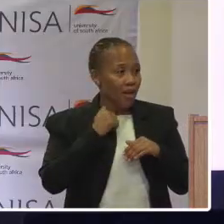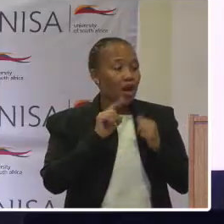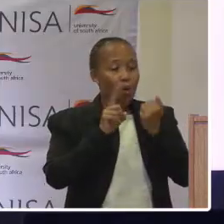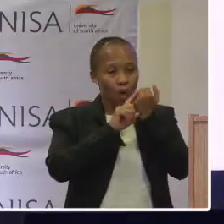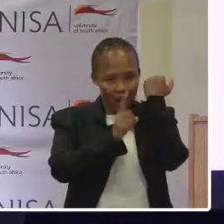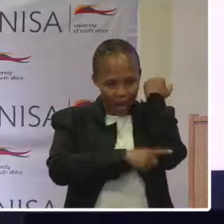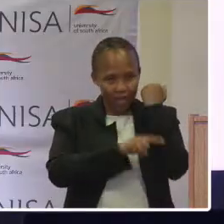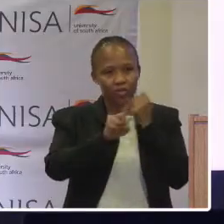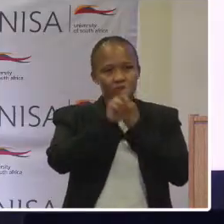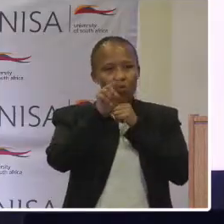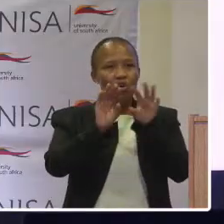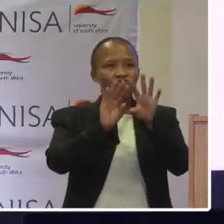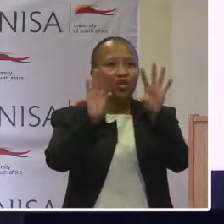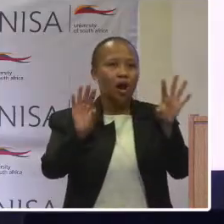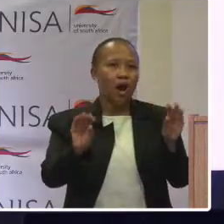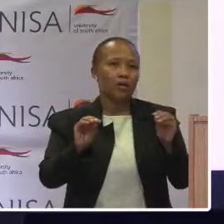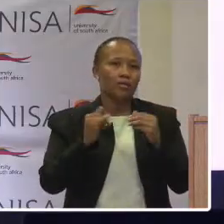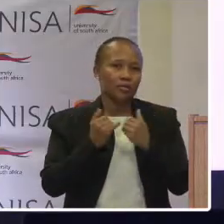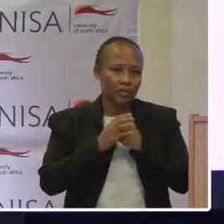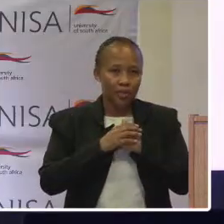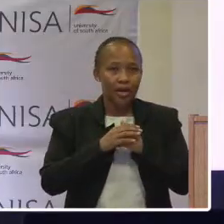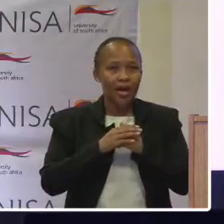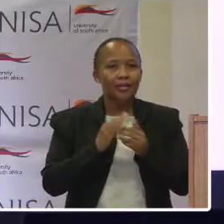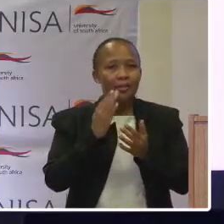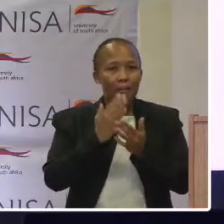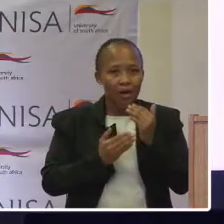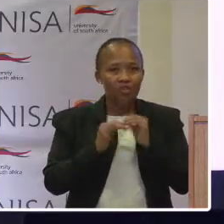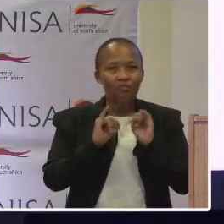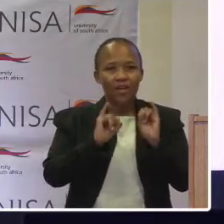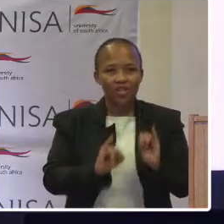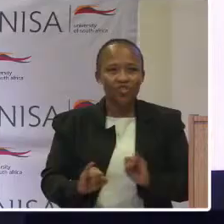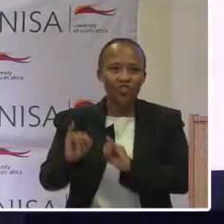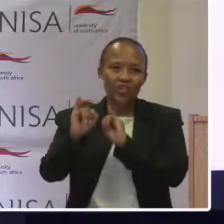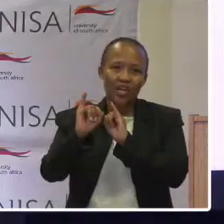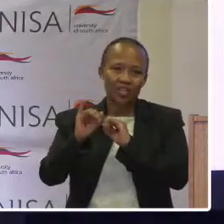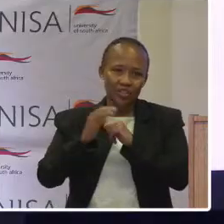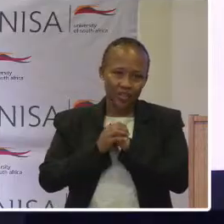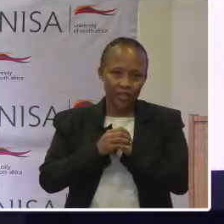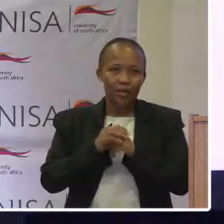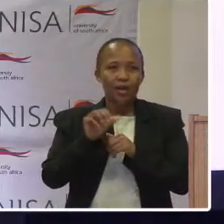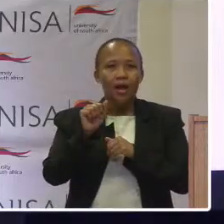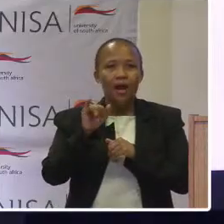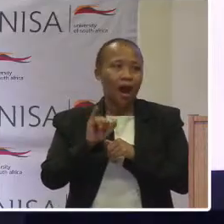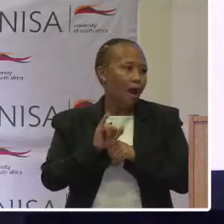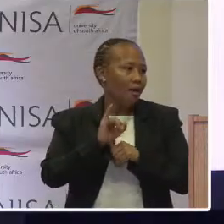last question as part of my introduction. What is AI?